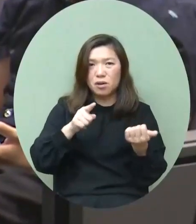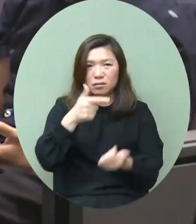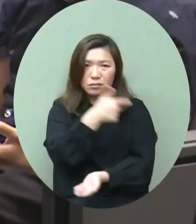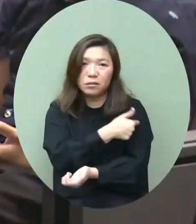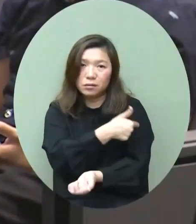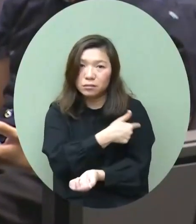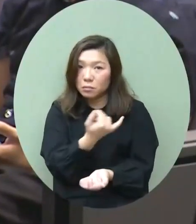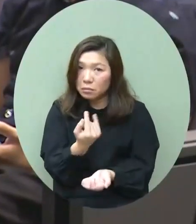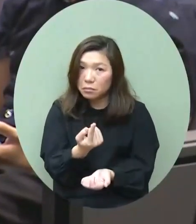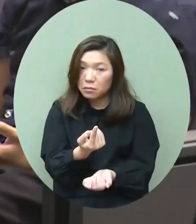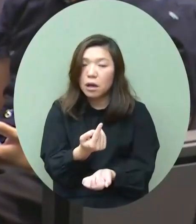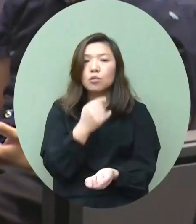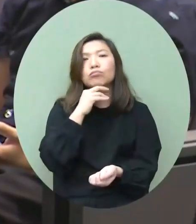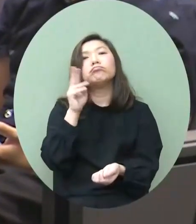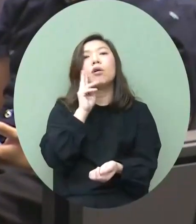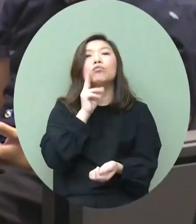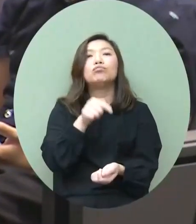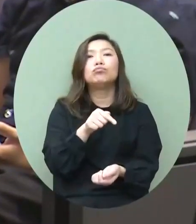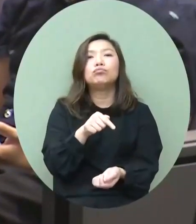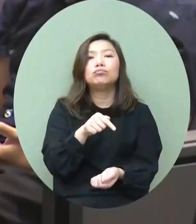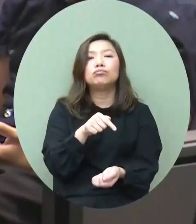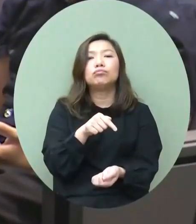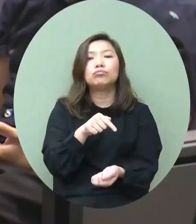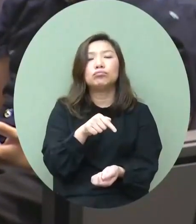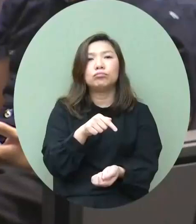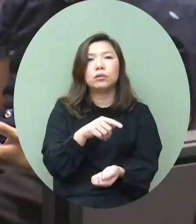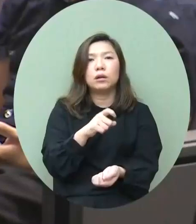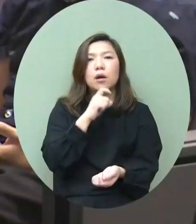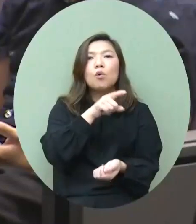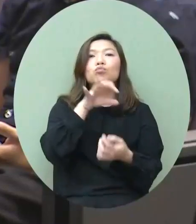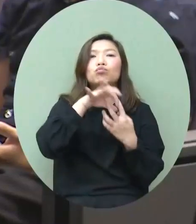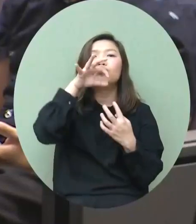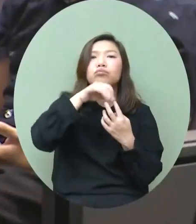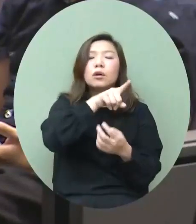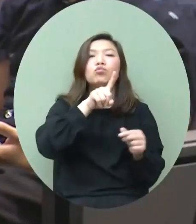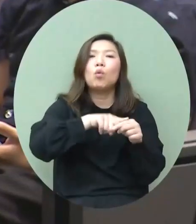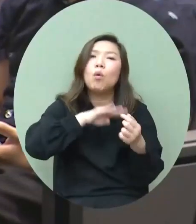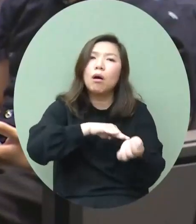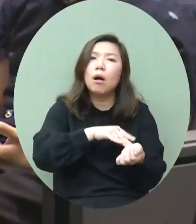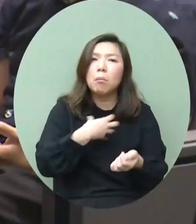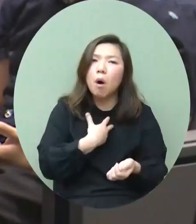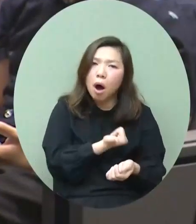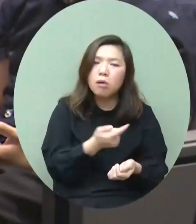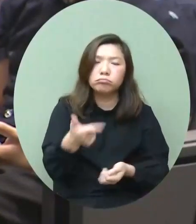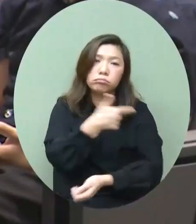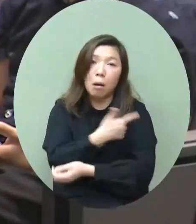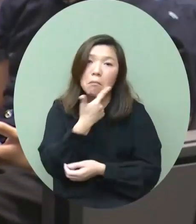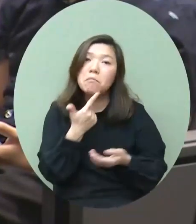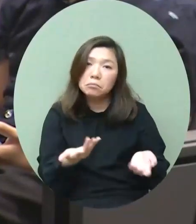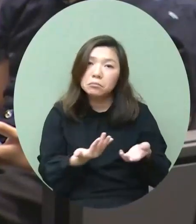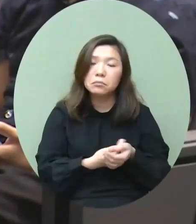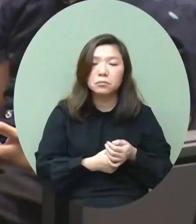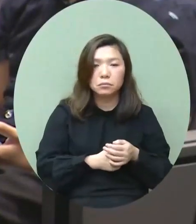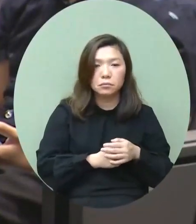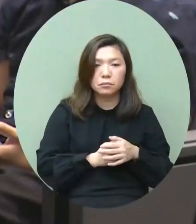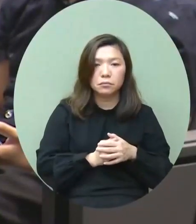TCM? And finally, you said last week that the next administration can review the Omicron crisis